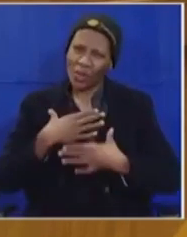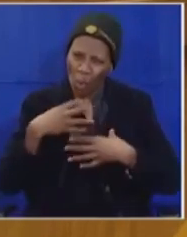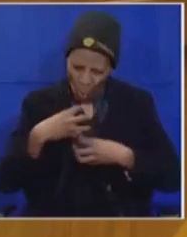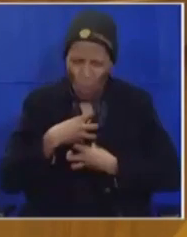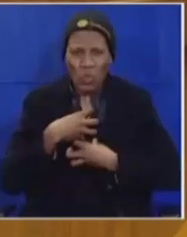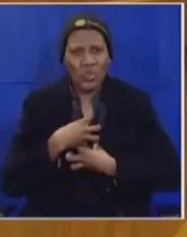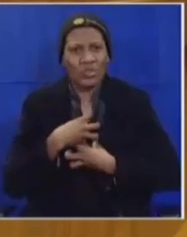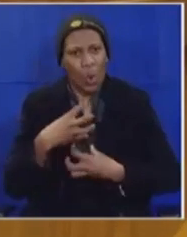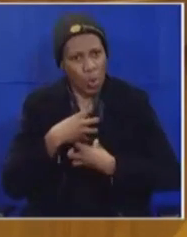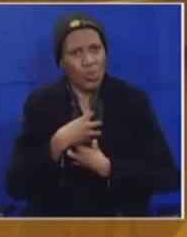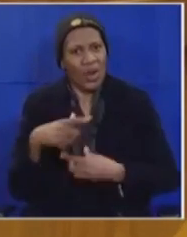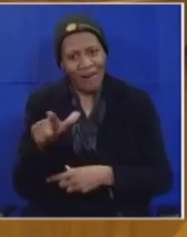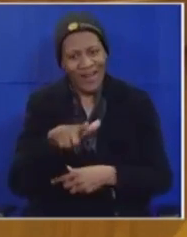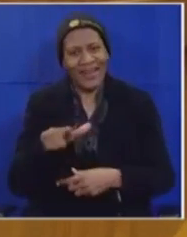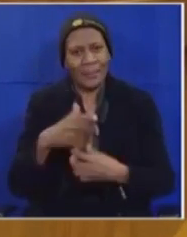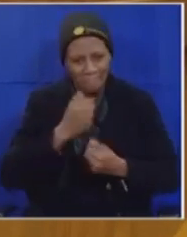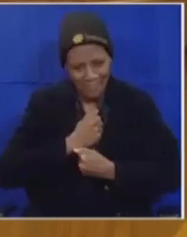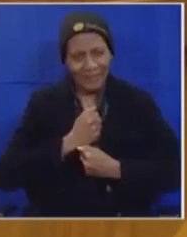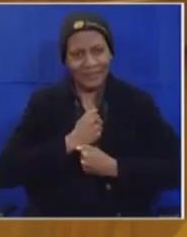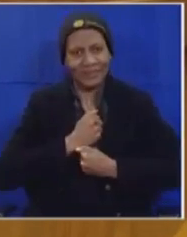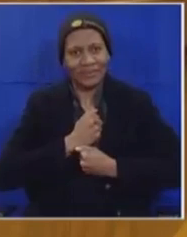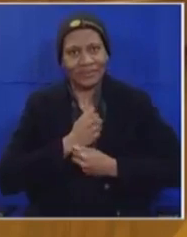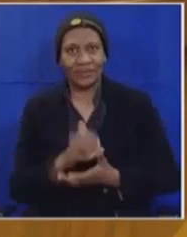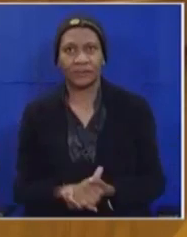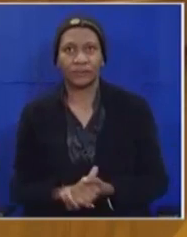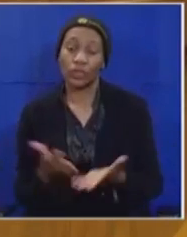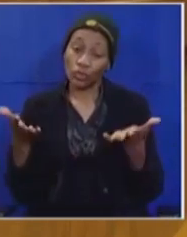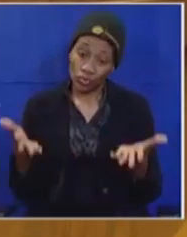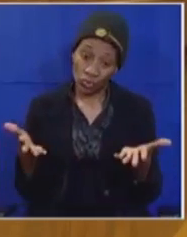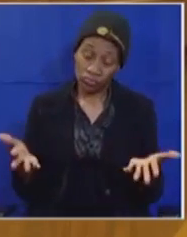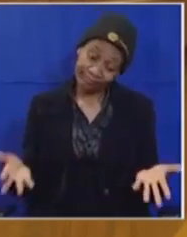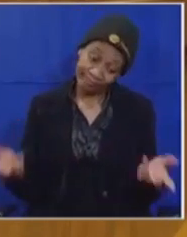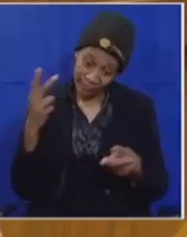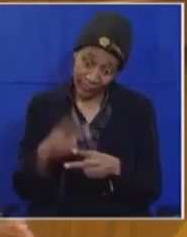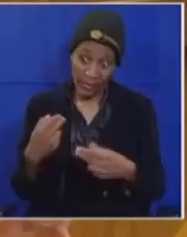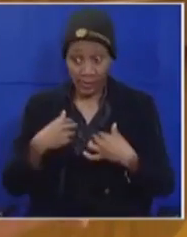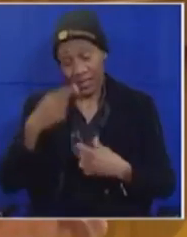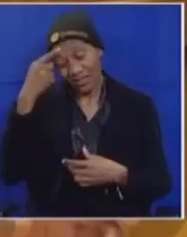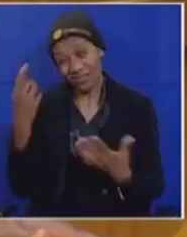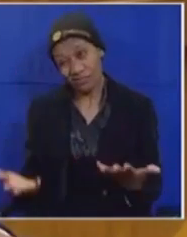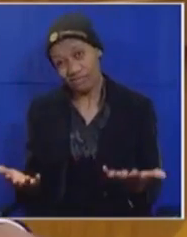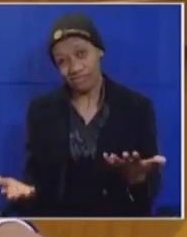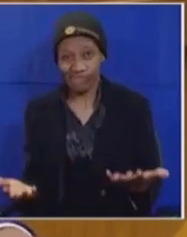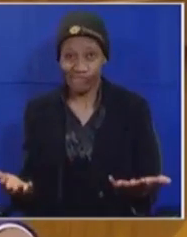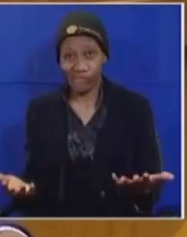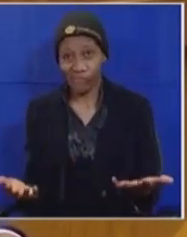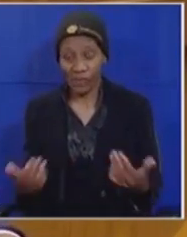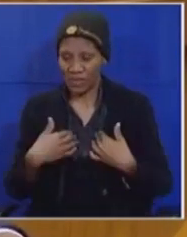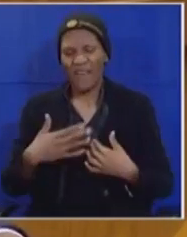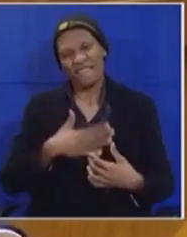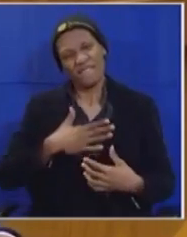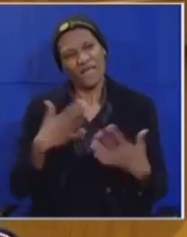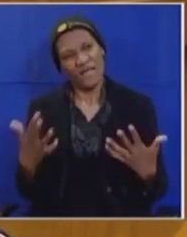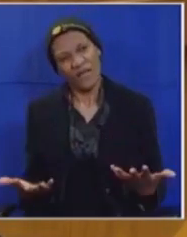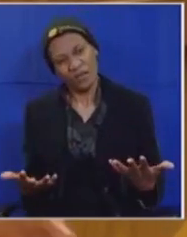that you're distributing to us. So I think my own view is that